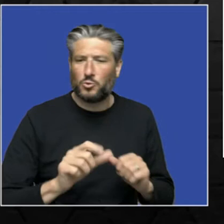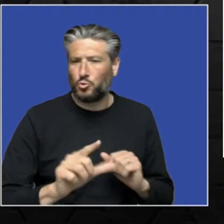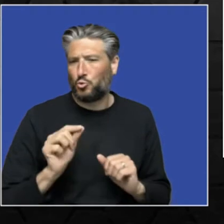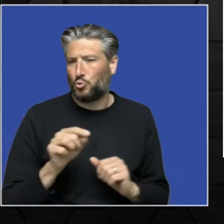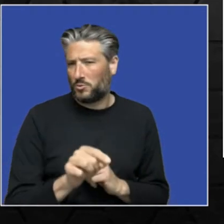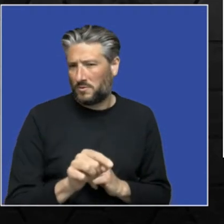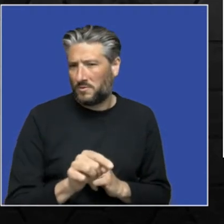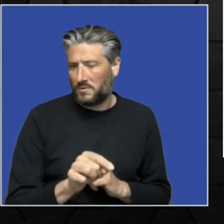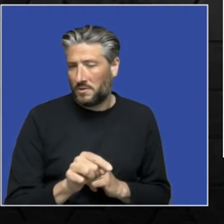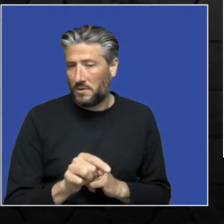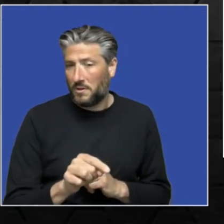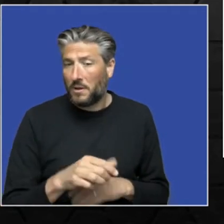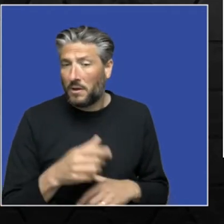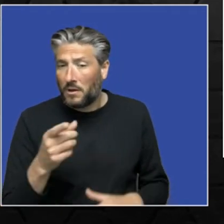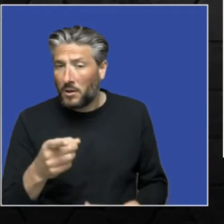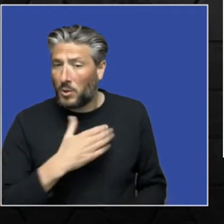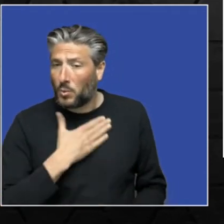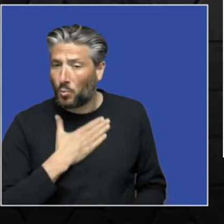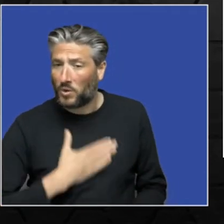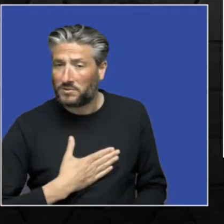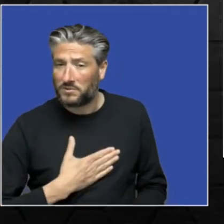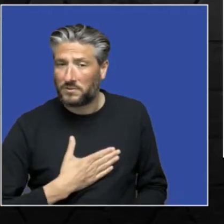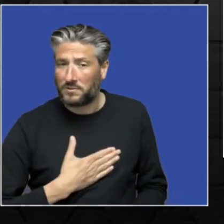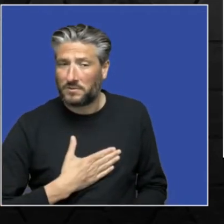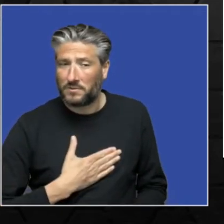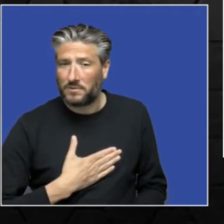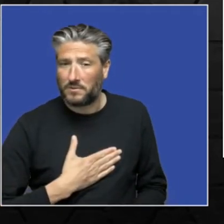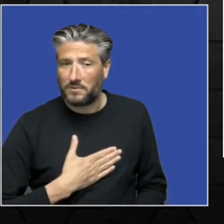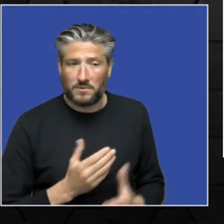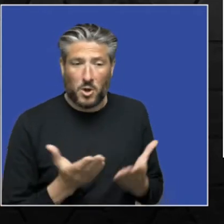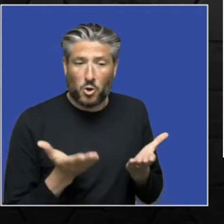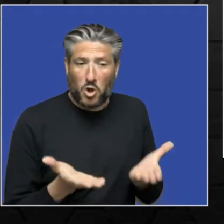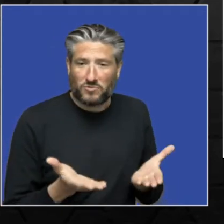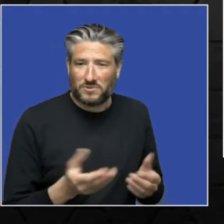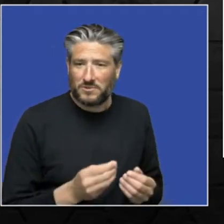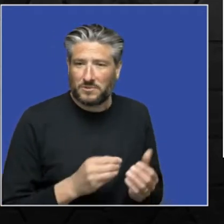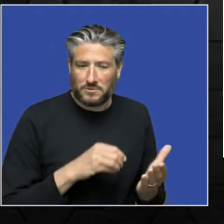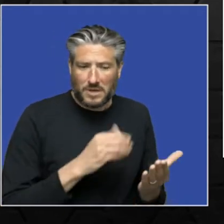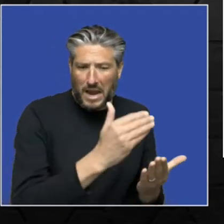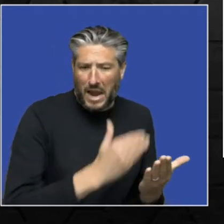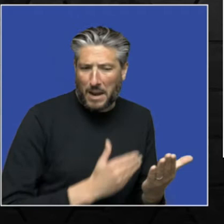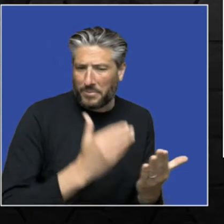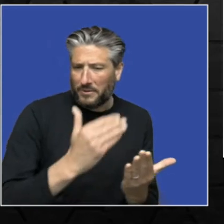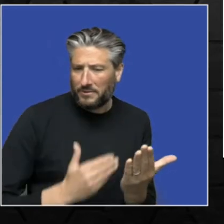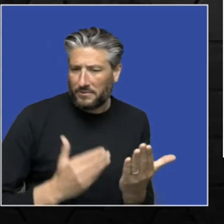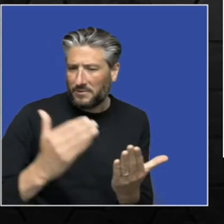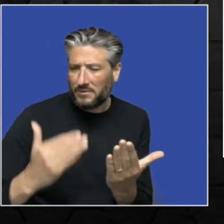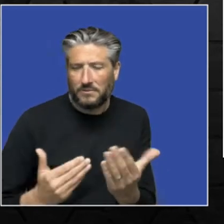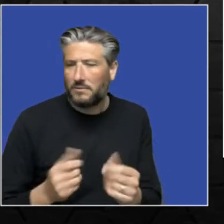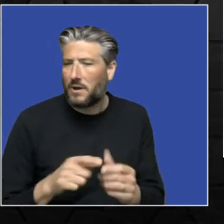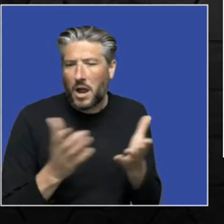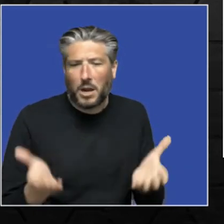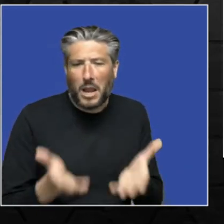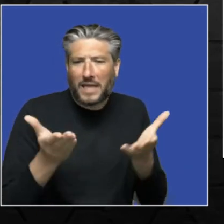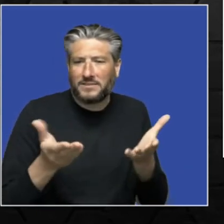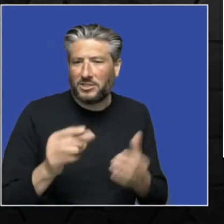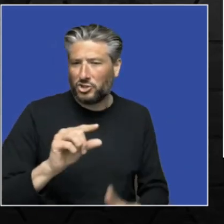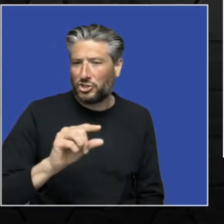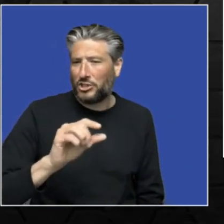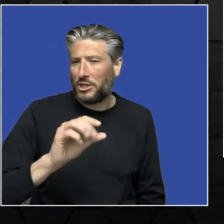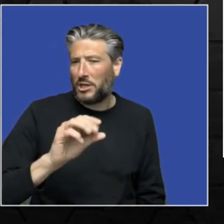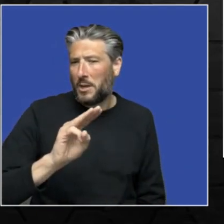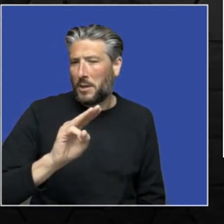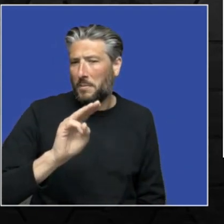the existing applications which are there, like Wapal Wabbit is there, LightGBM or Isolation Forest, and all those which